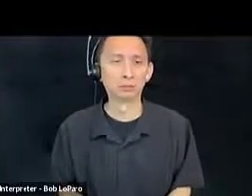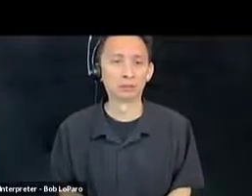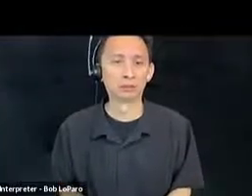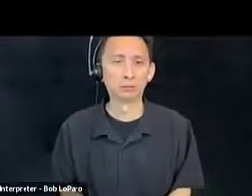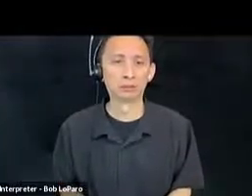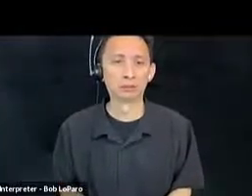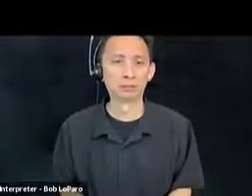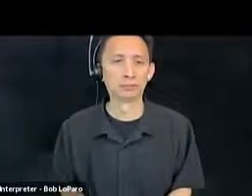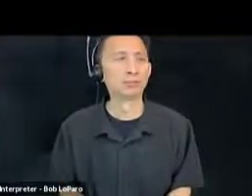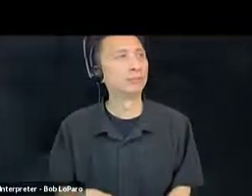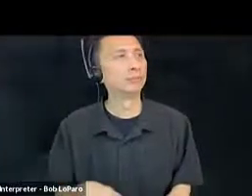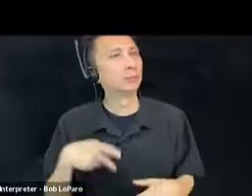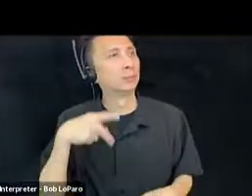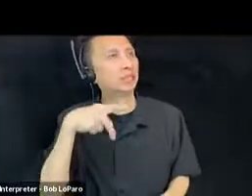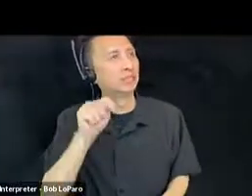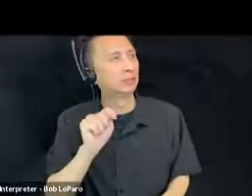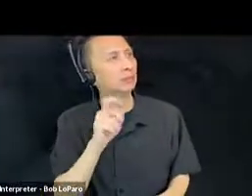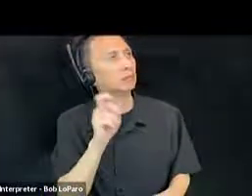what does that say